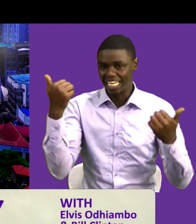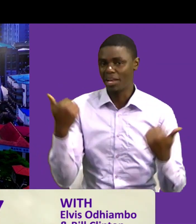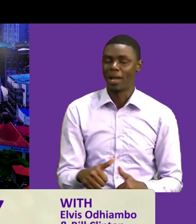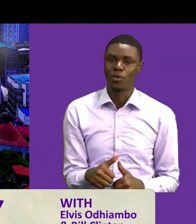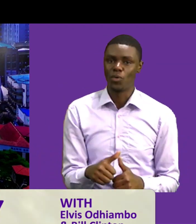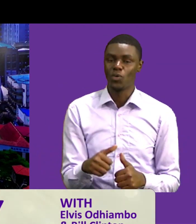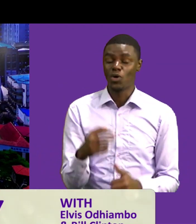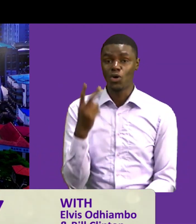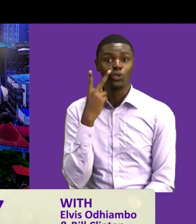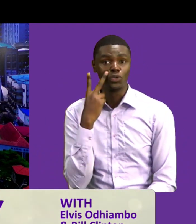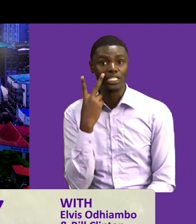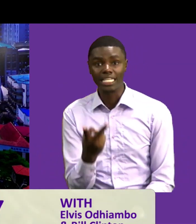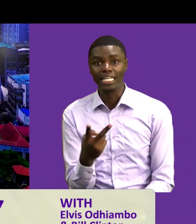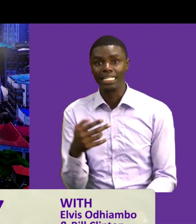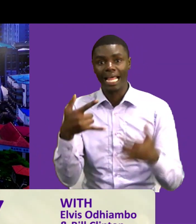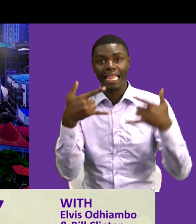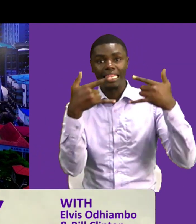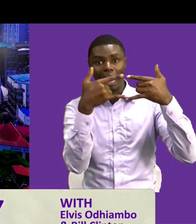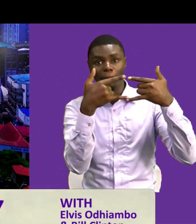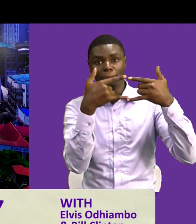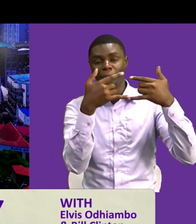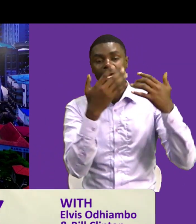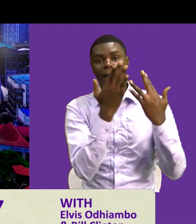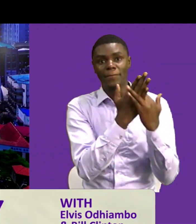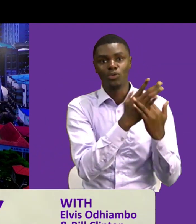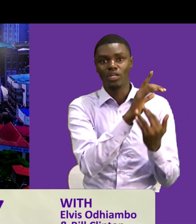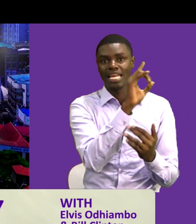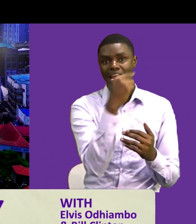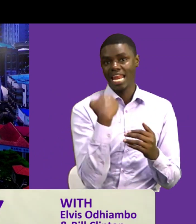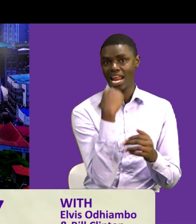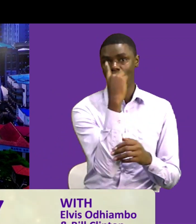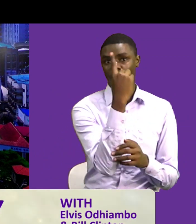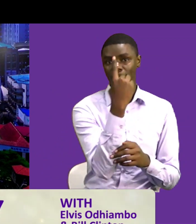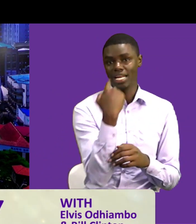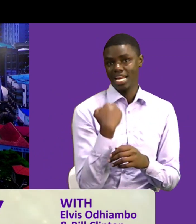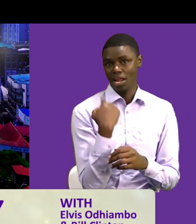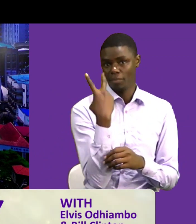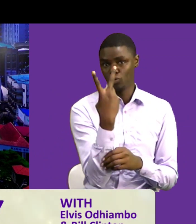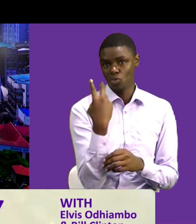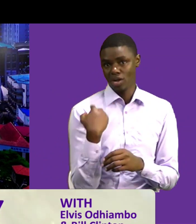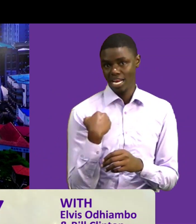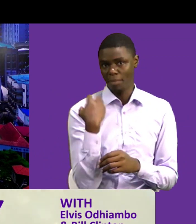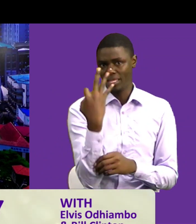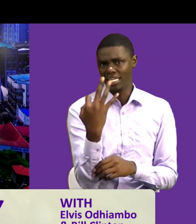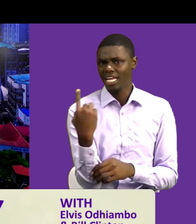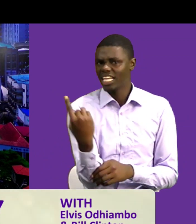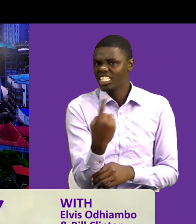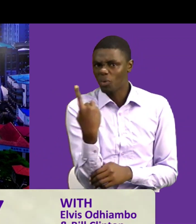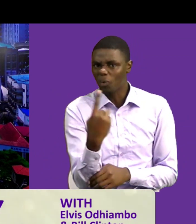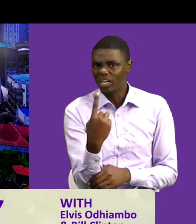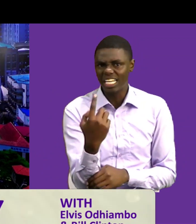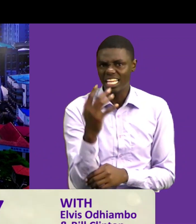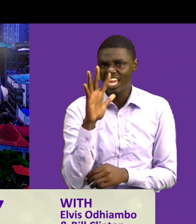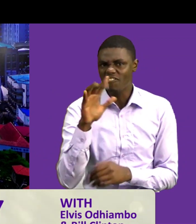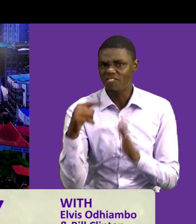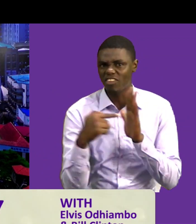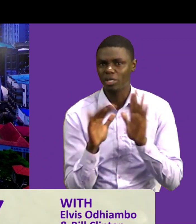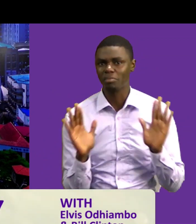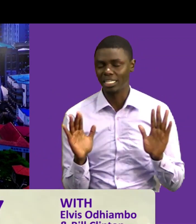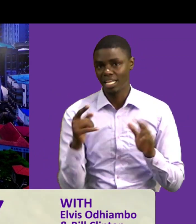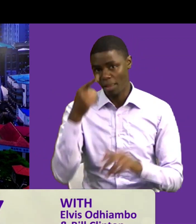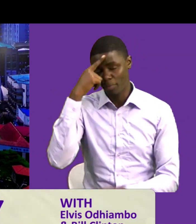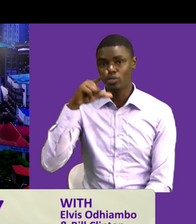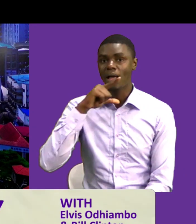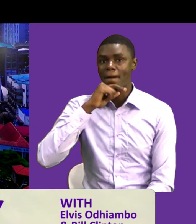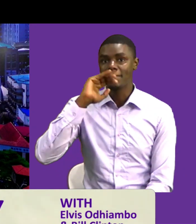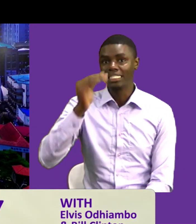because you see the gap between the first three teams is only 5 points, because